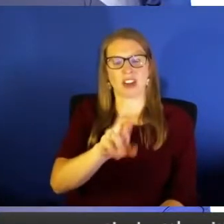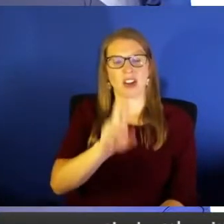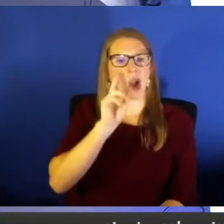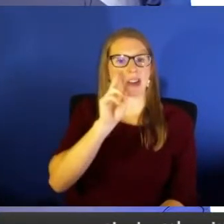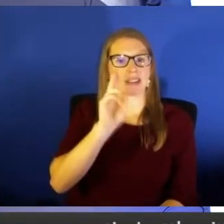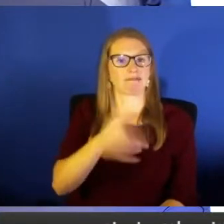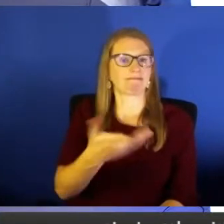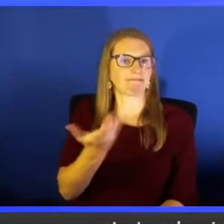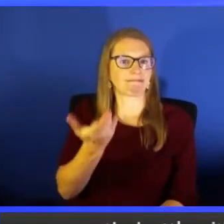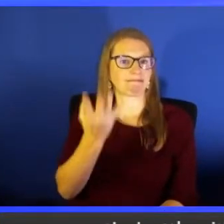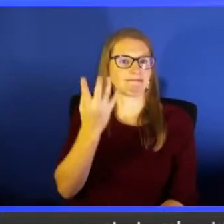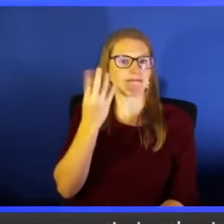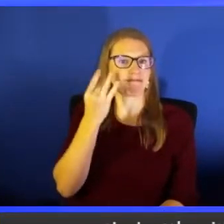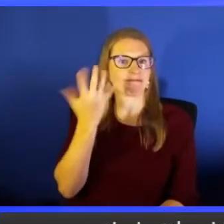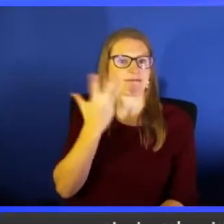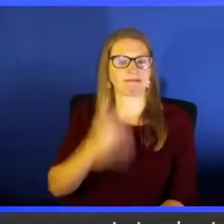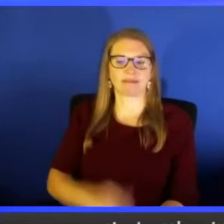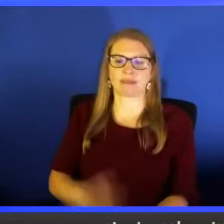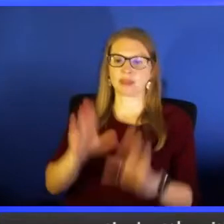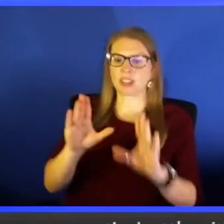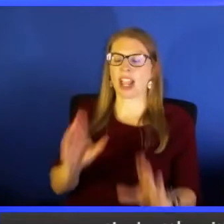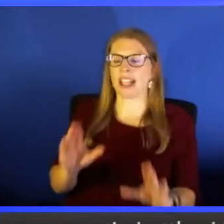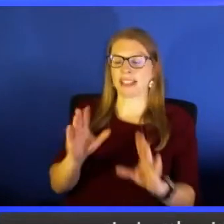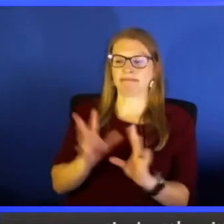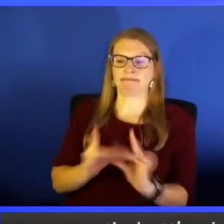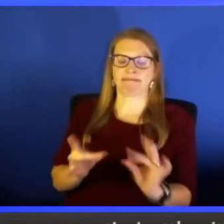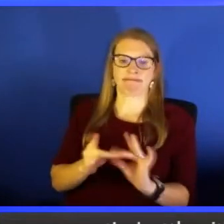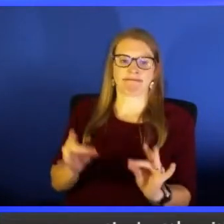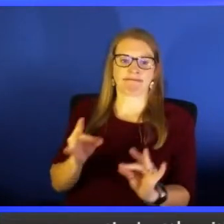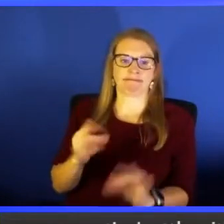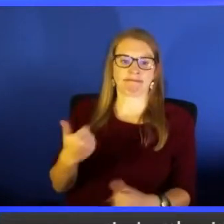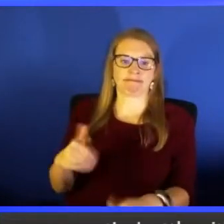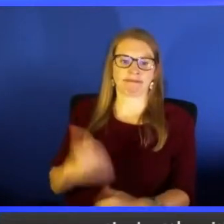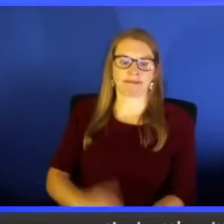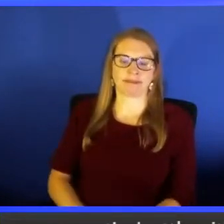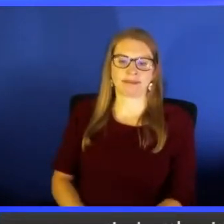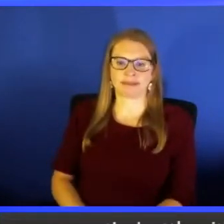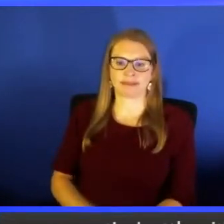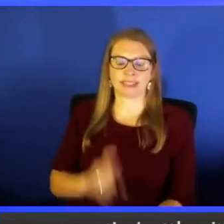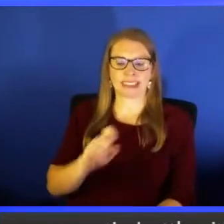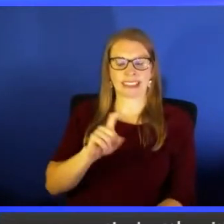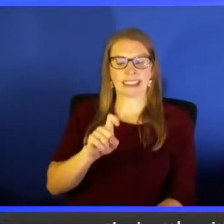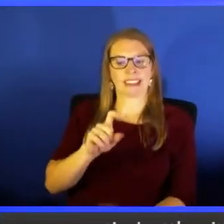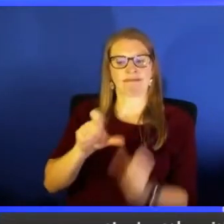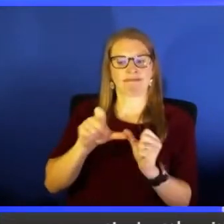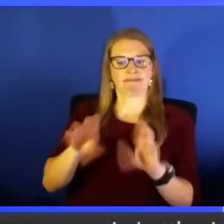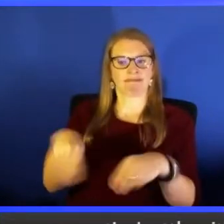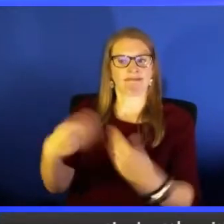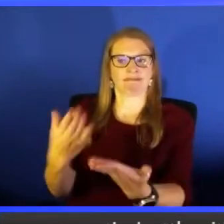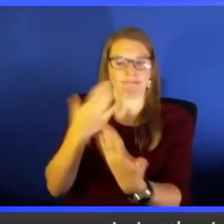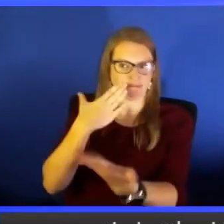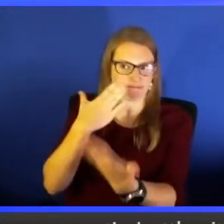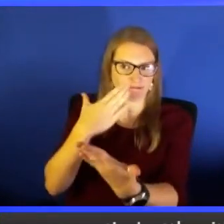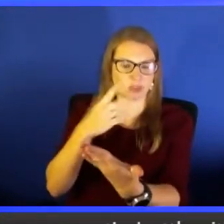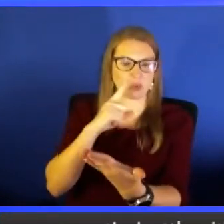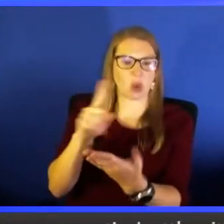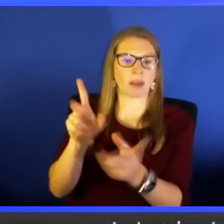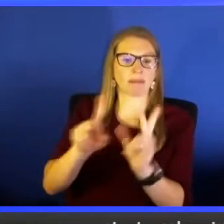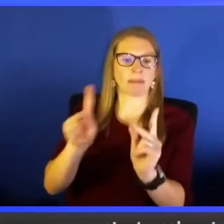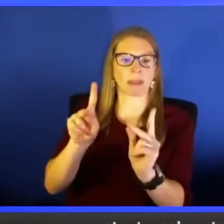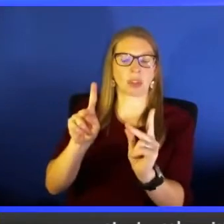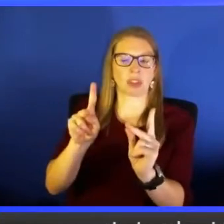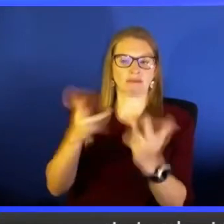morning? Just great messages here. I think we need to continue to give thanks and respect to those who have served and those who continue to serve,